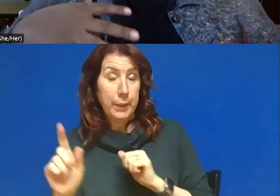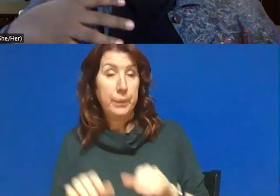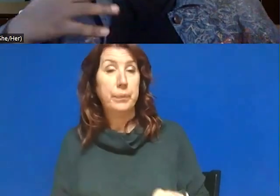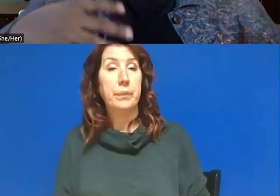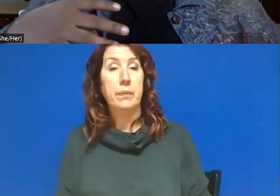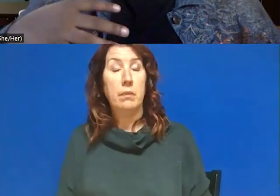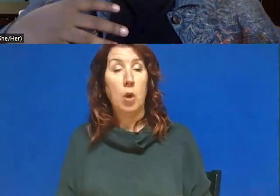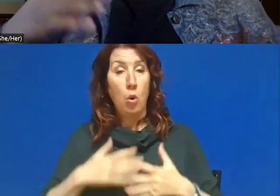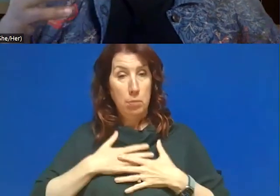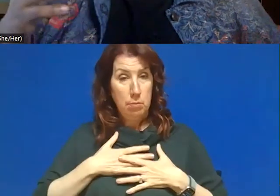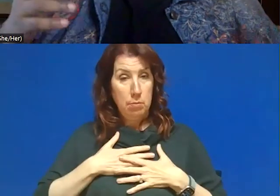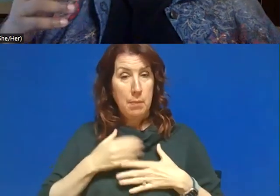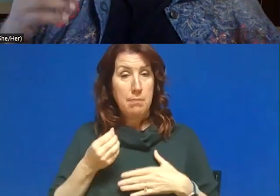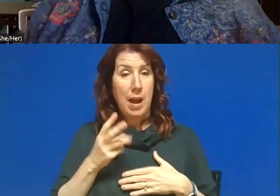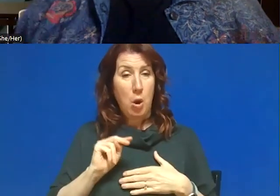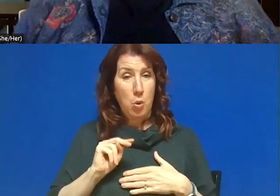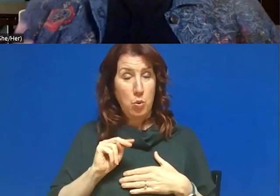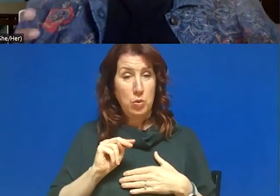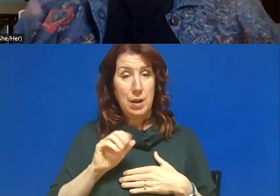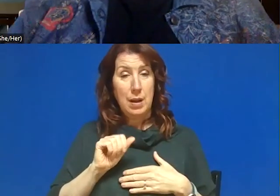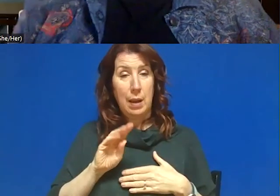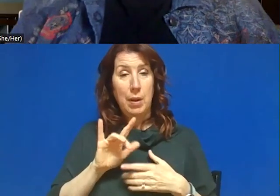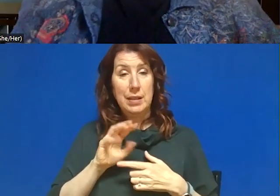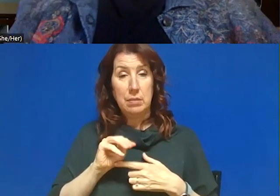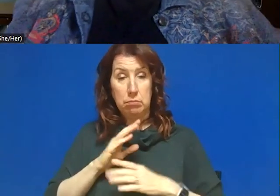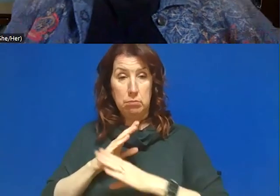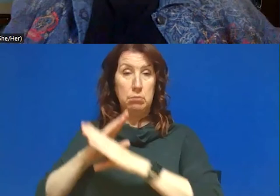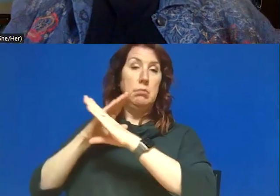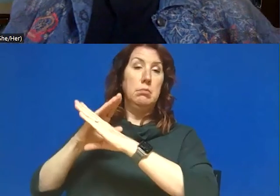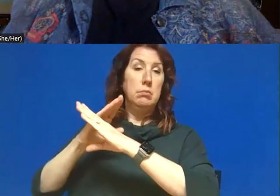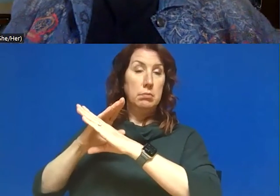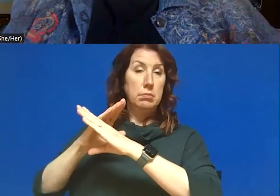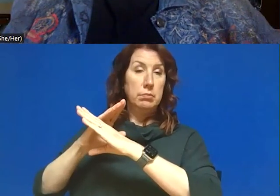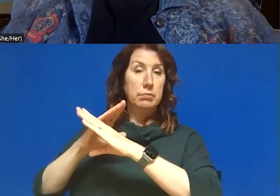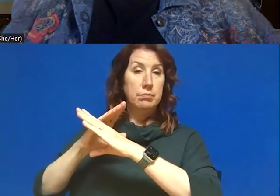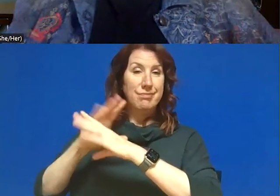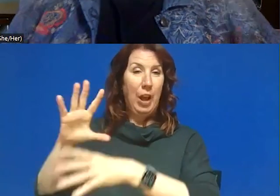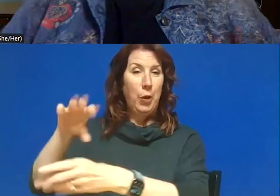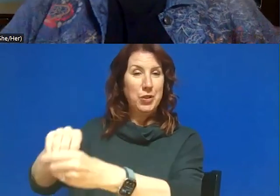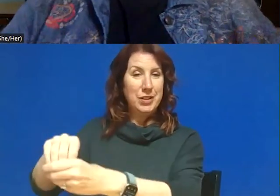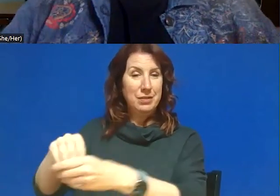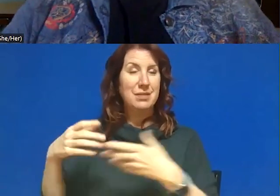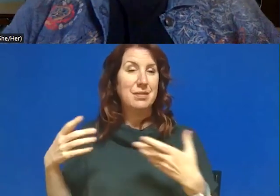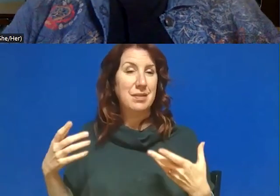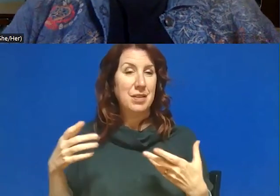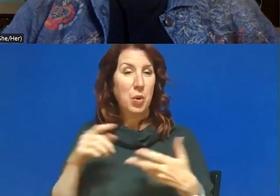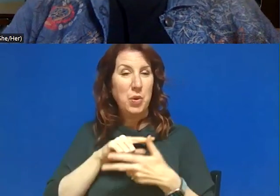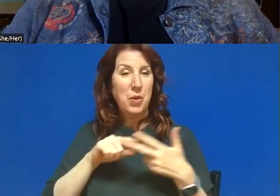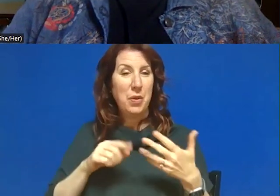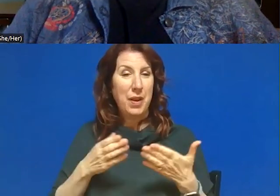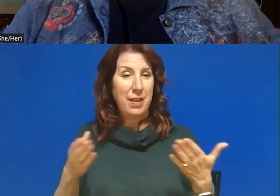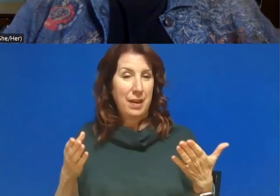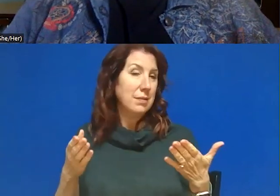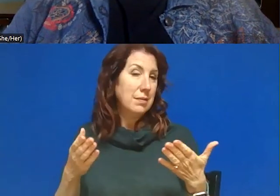your own ableism is getting in the way of inclusion and inclusivity. So those are the three main things I would ask you to walk away with